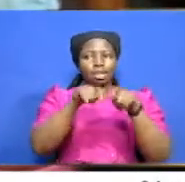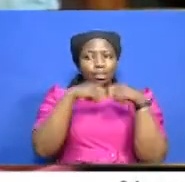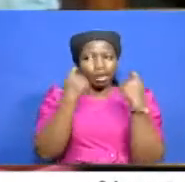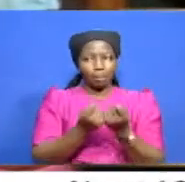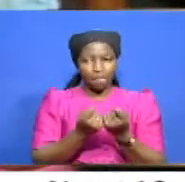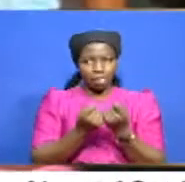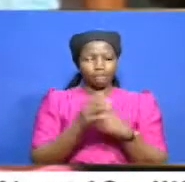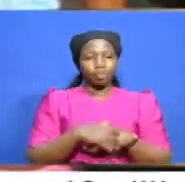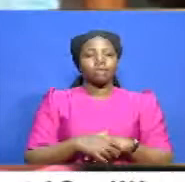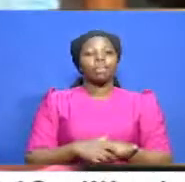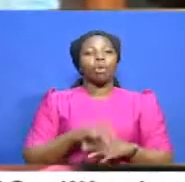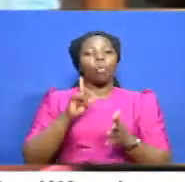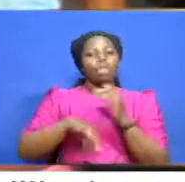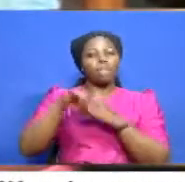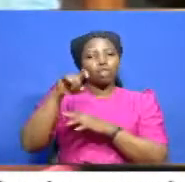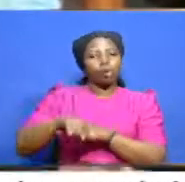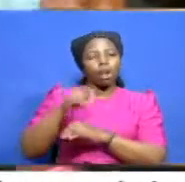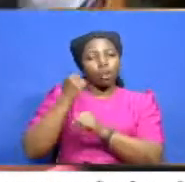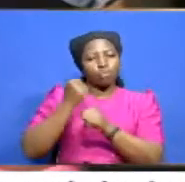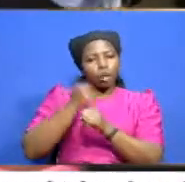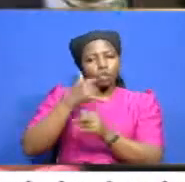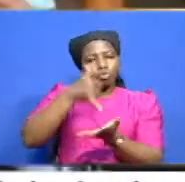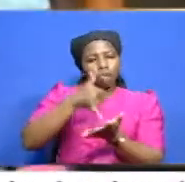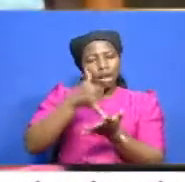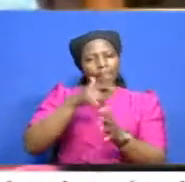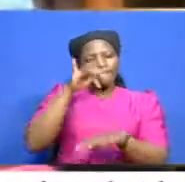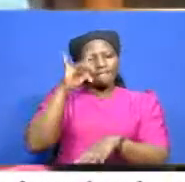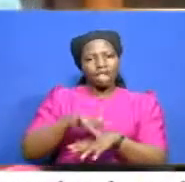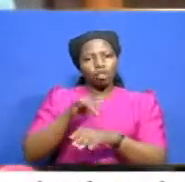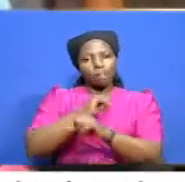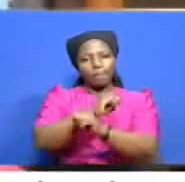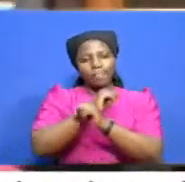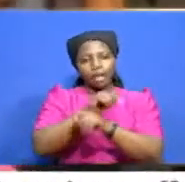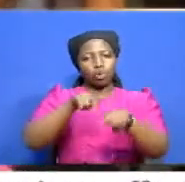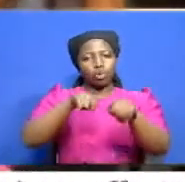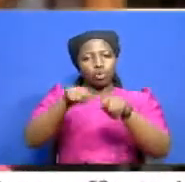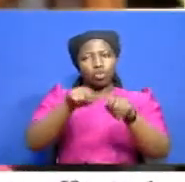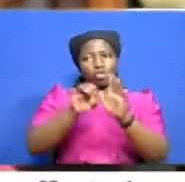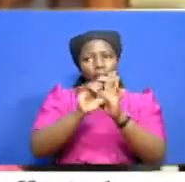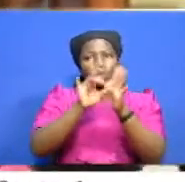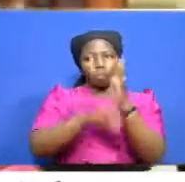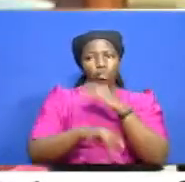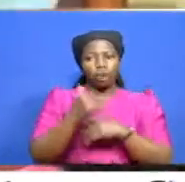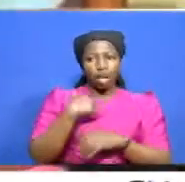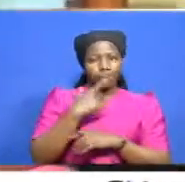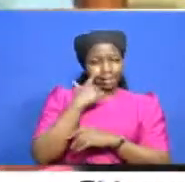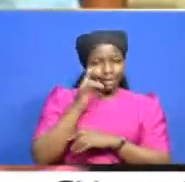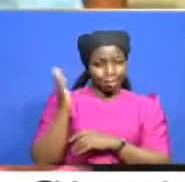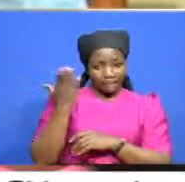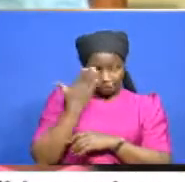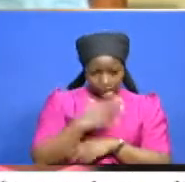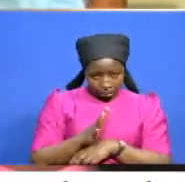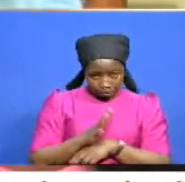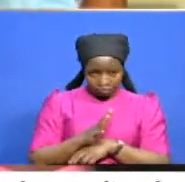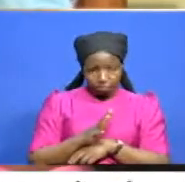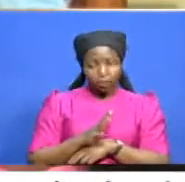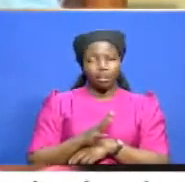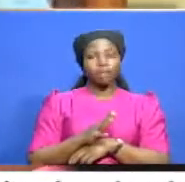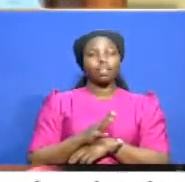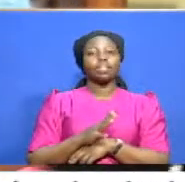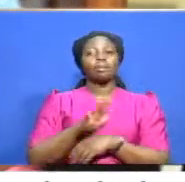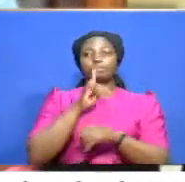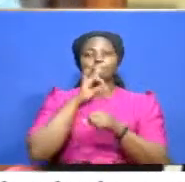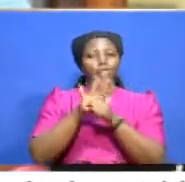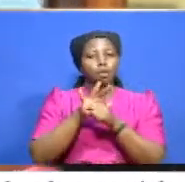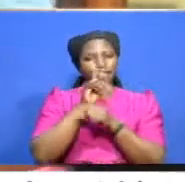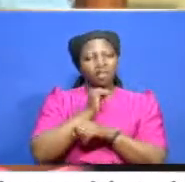place, including infection prevention control like what you are seeing there. And I've been assured that we have